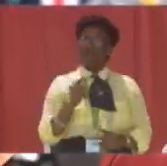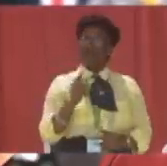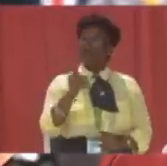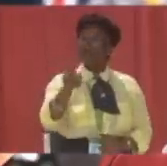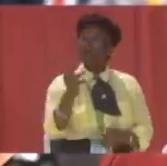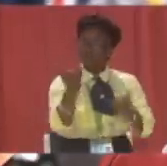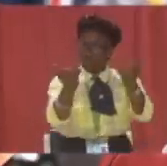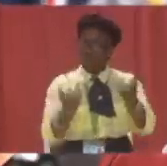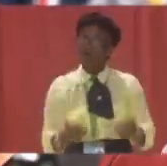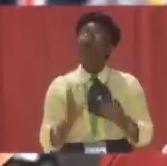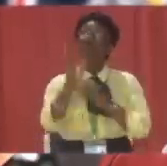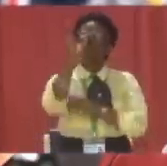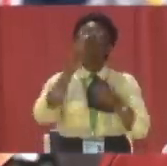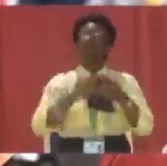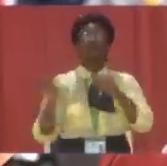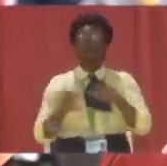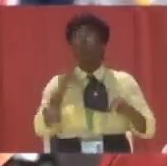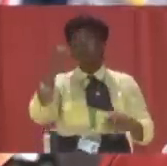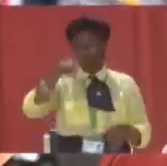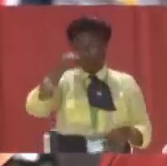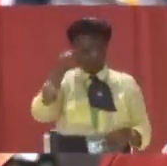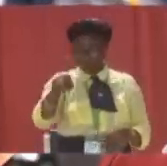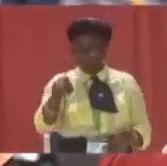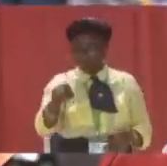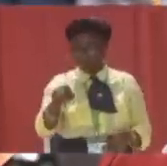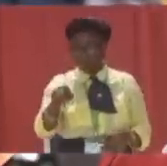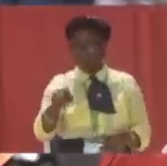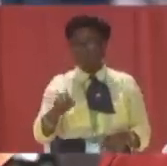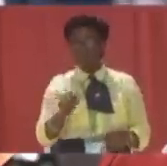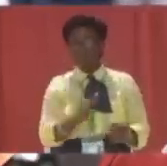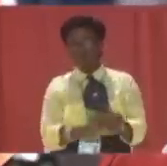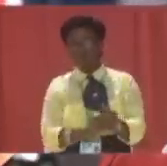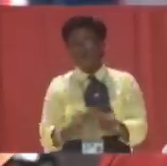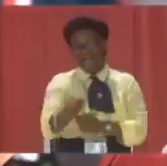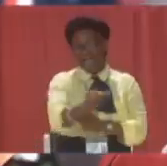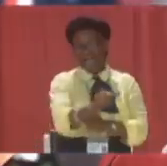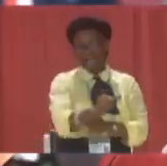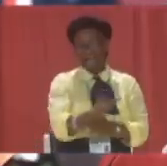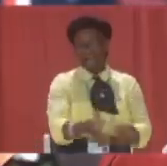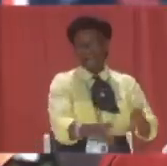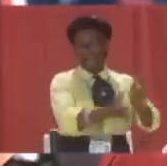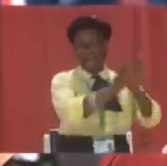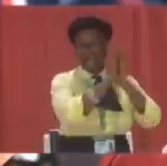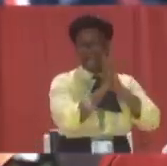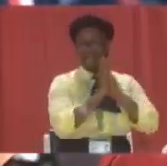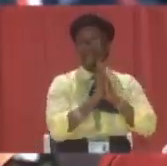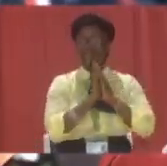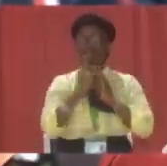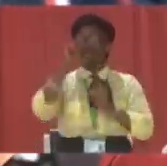now. Just 2 minutes. Something specific.